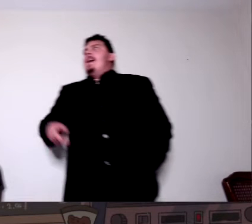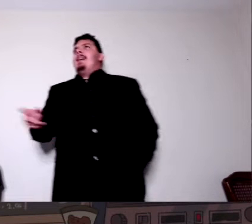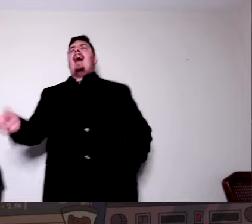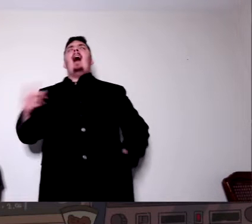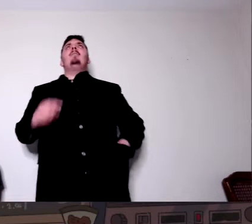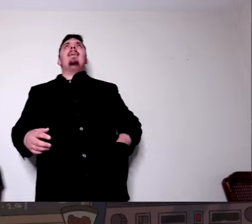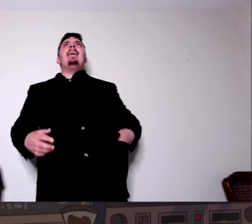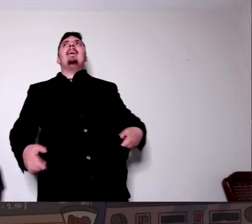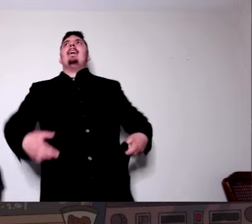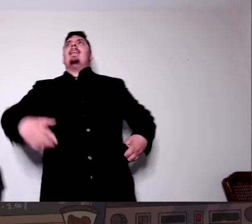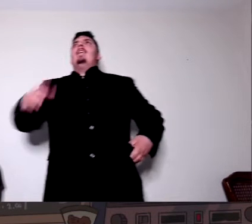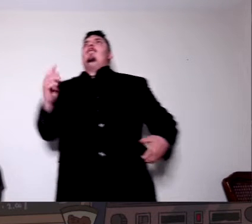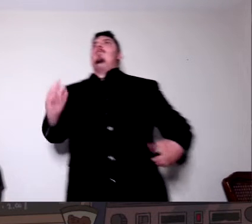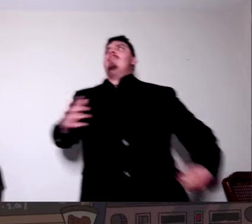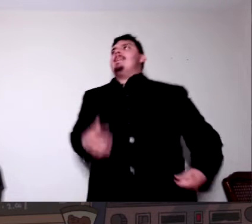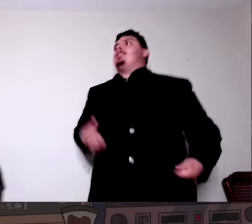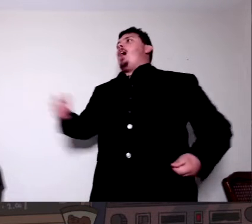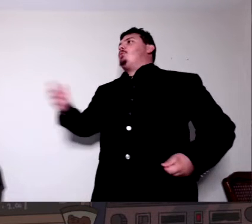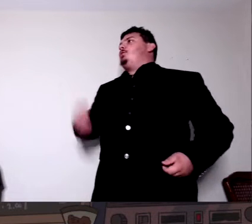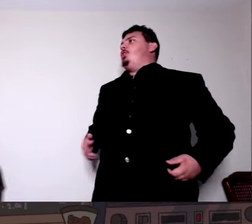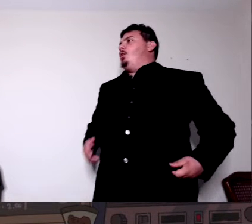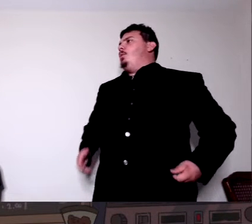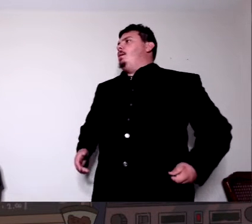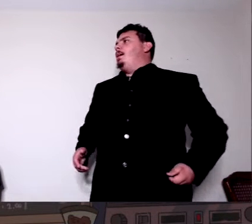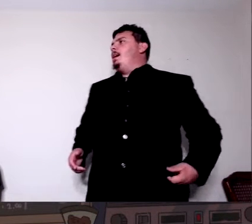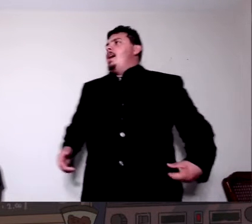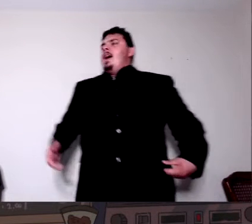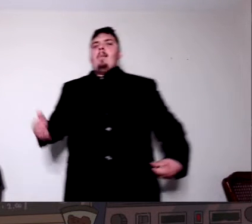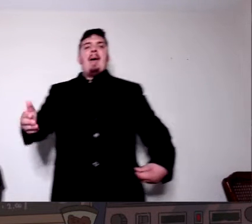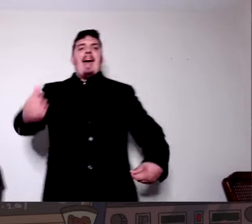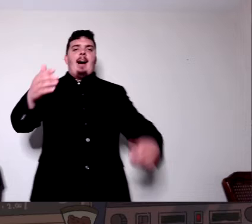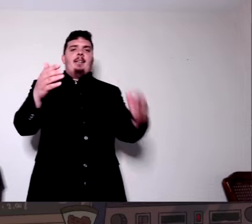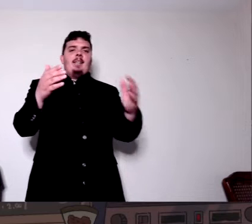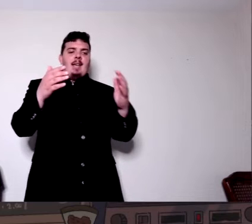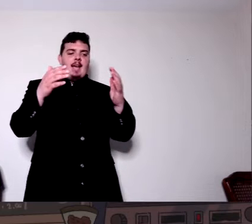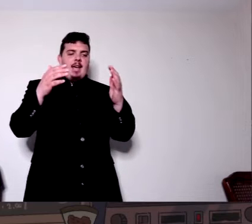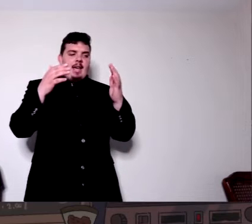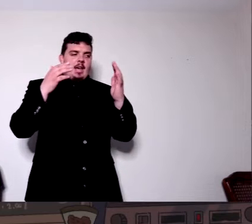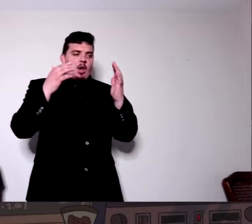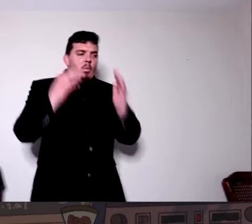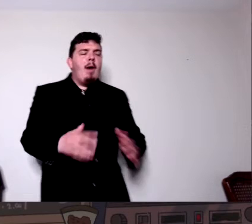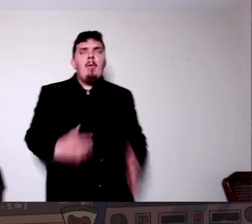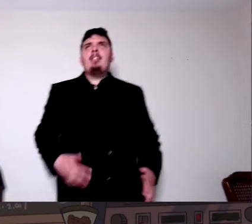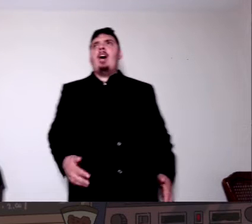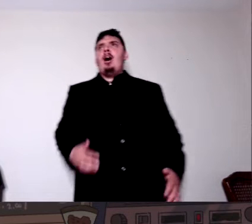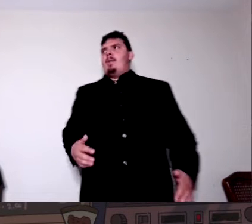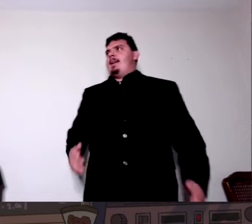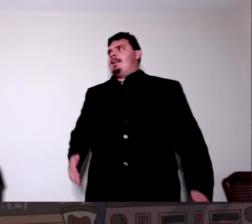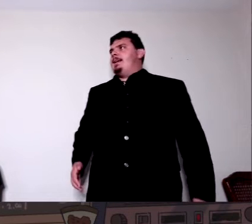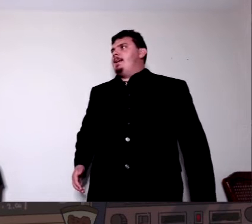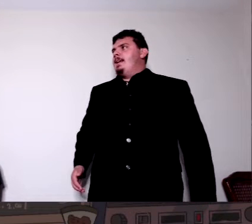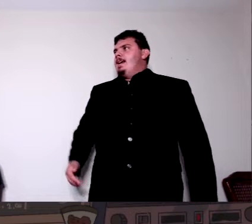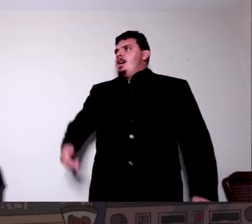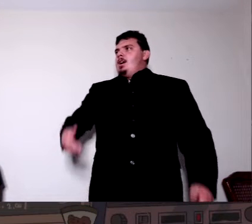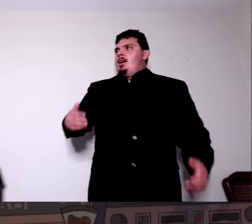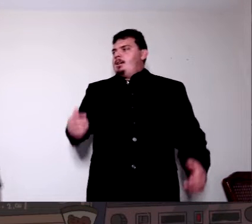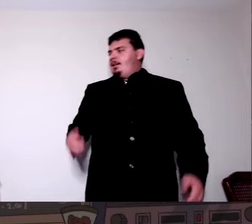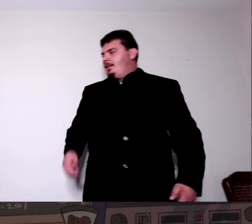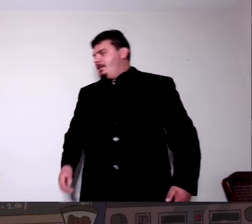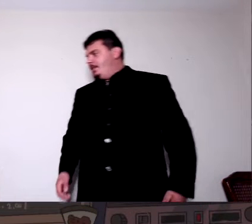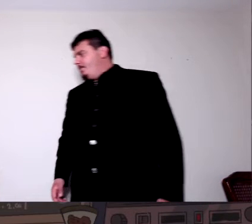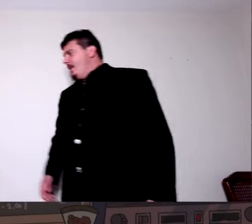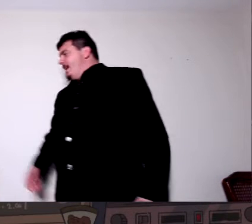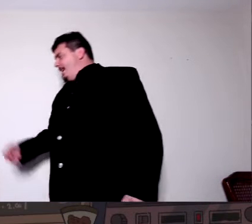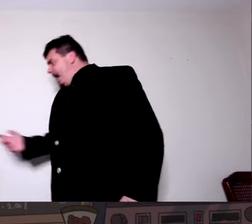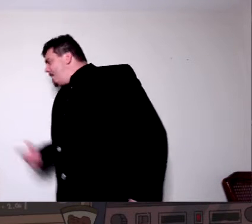Mr. Daddy, call me in for me to talk to you about what we're doing. About